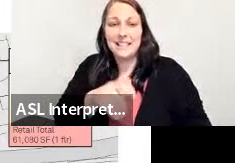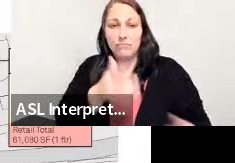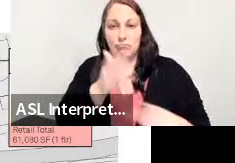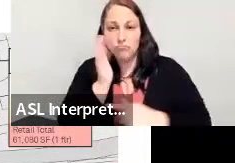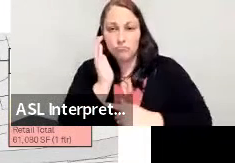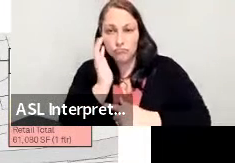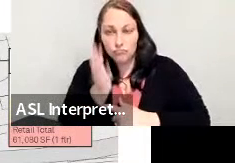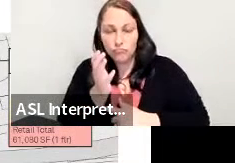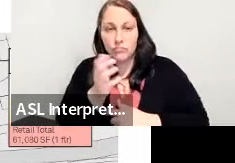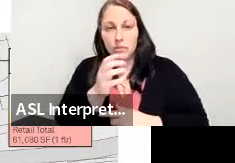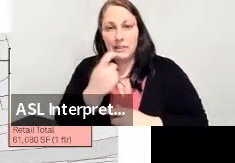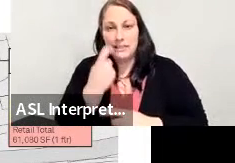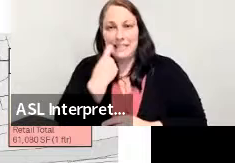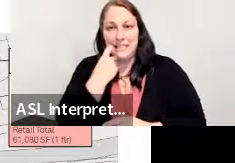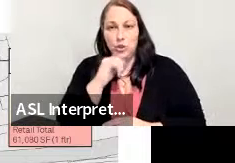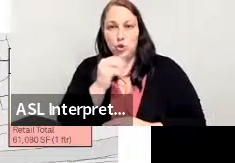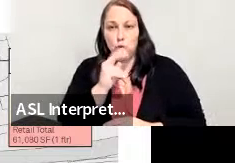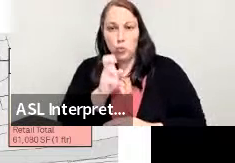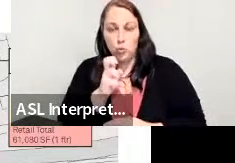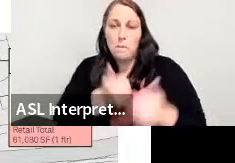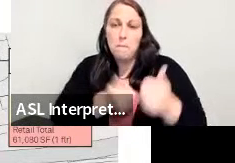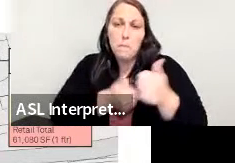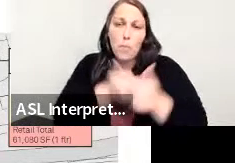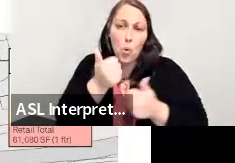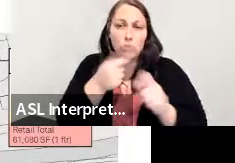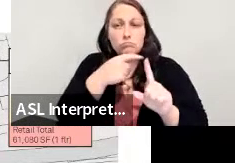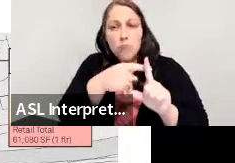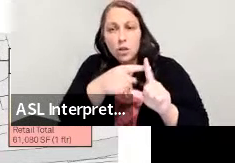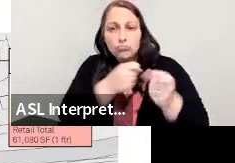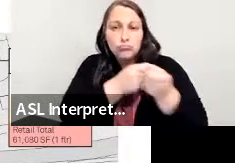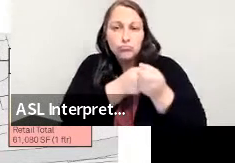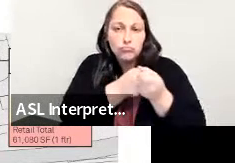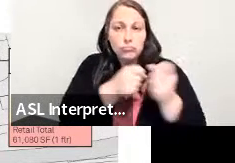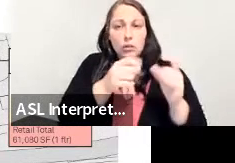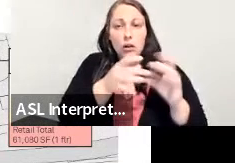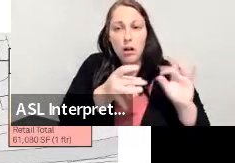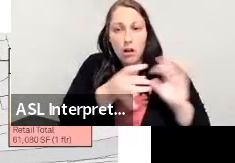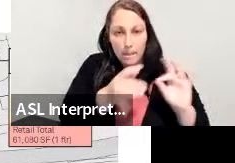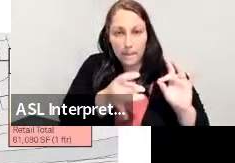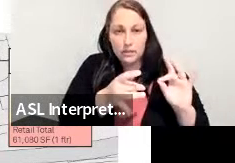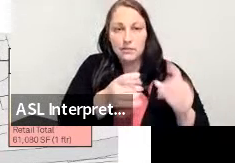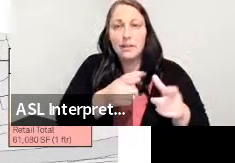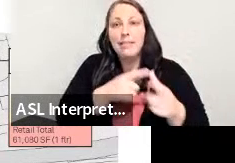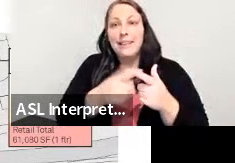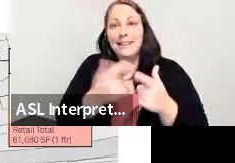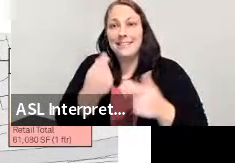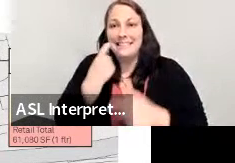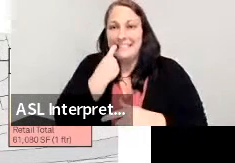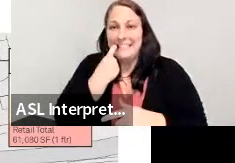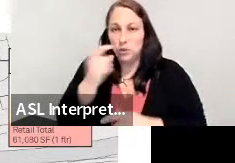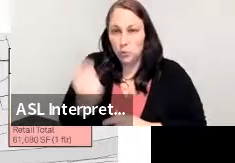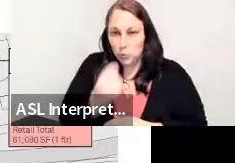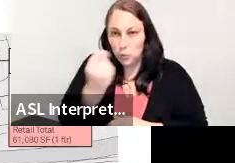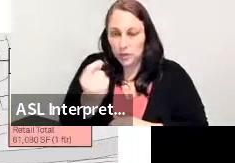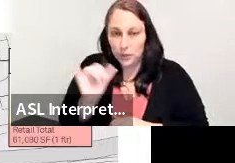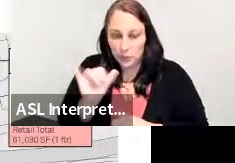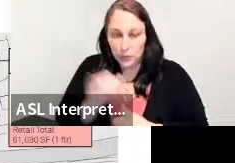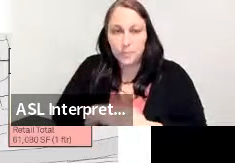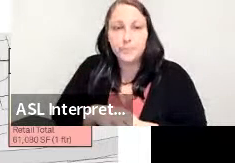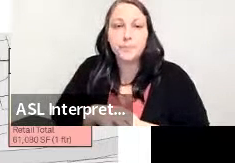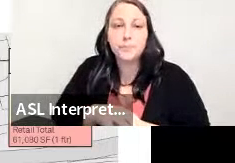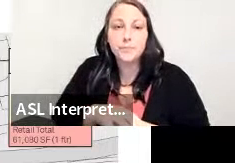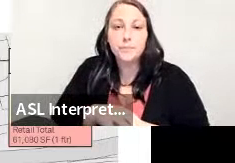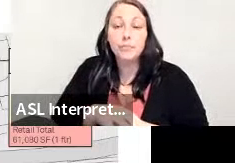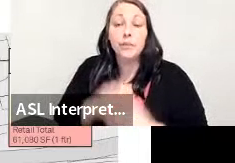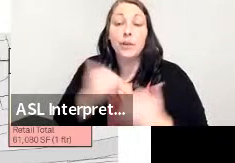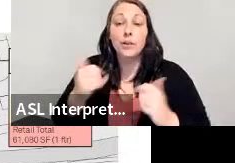to mostly positive comments, and then again on Tuesday. So with that, I will turn it over to Nick, my colleague, to